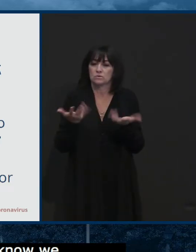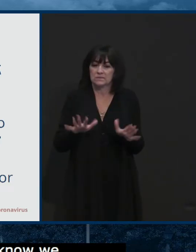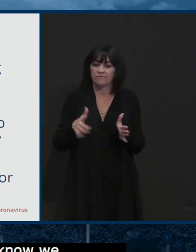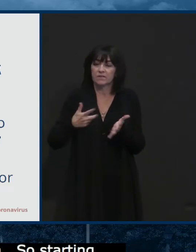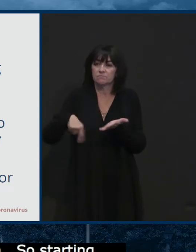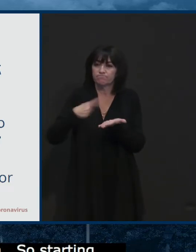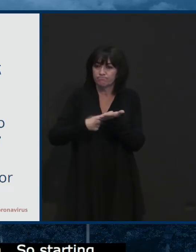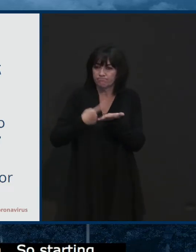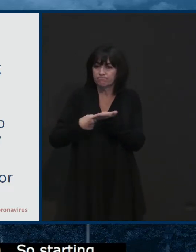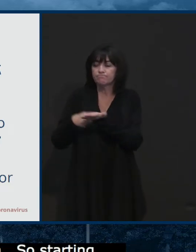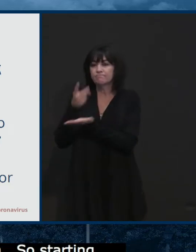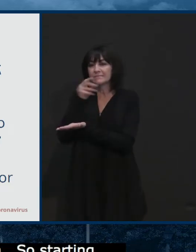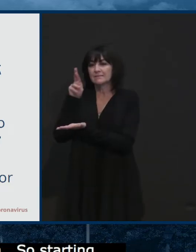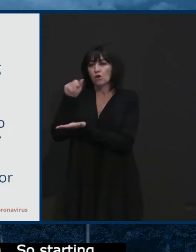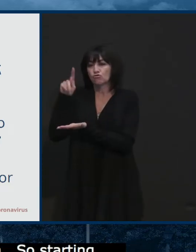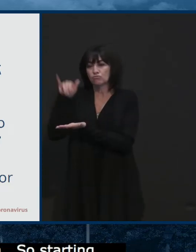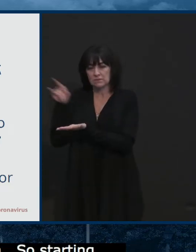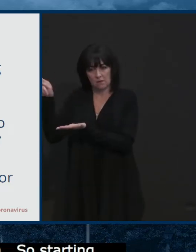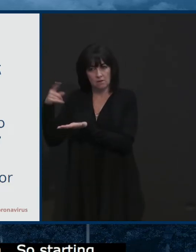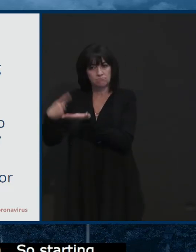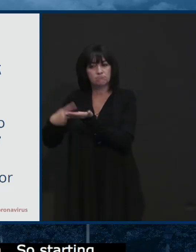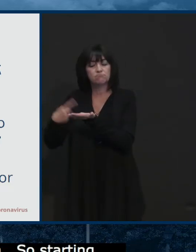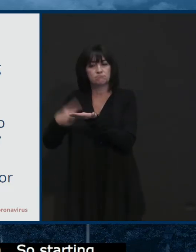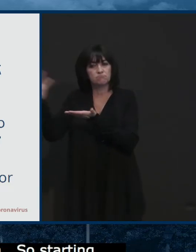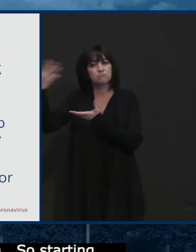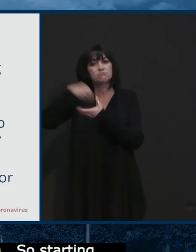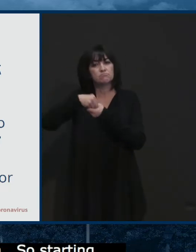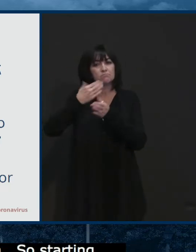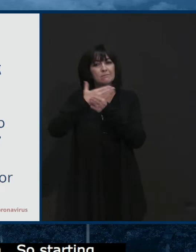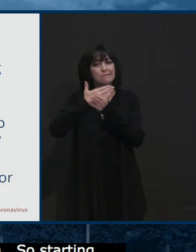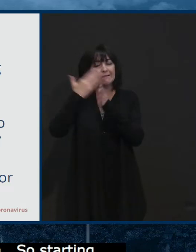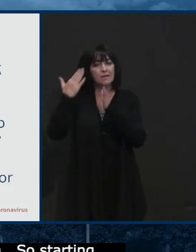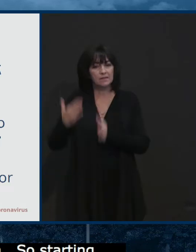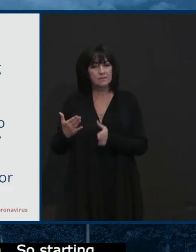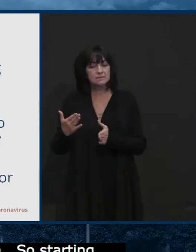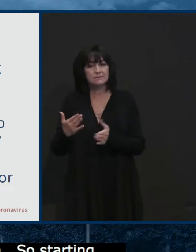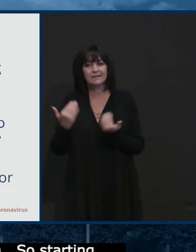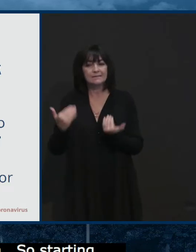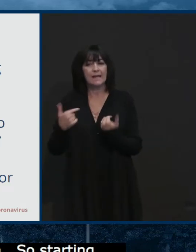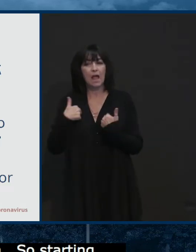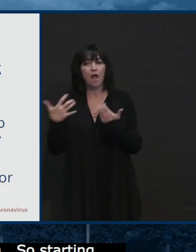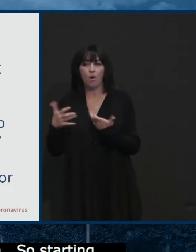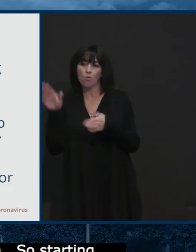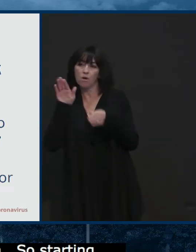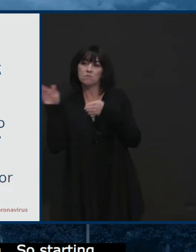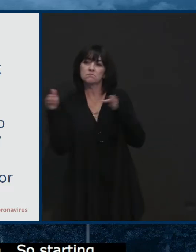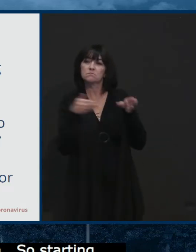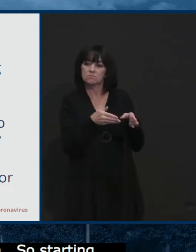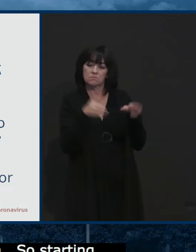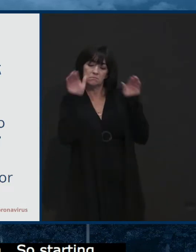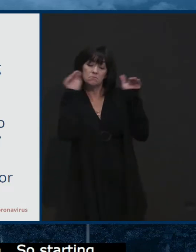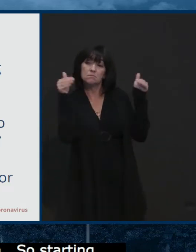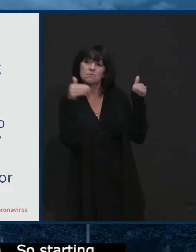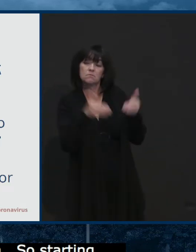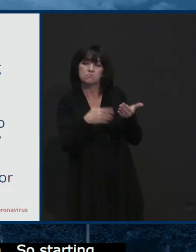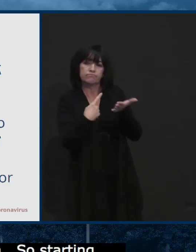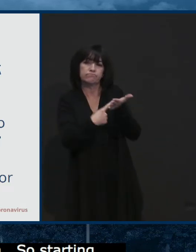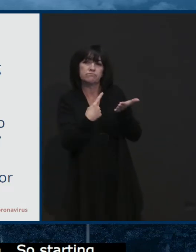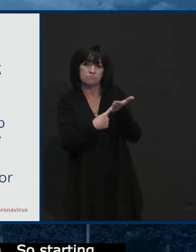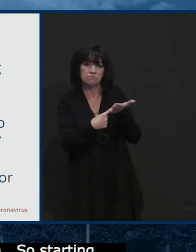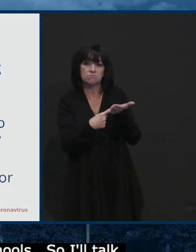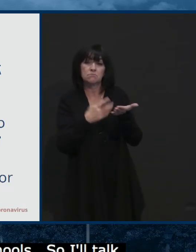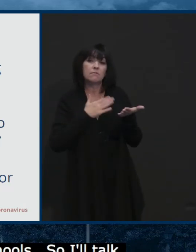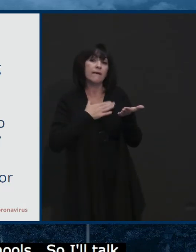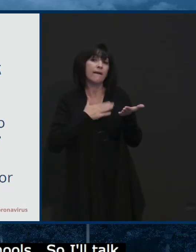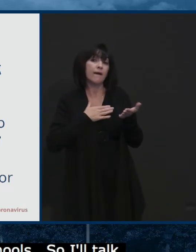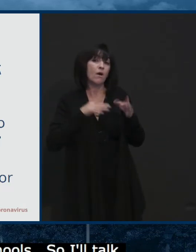public health and the liaisons and contact tracing. So I want to talk about, kind of back up on what we've done really since prior to Labor Day to